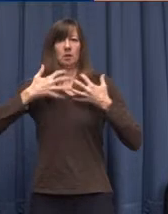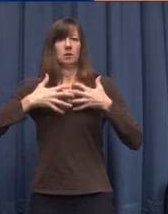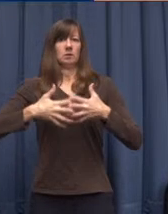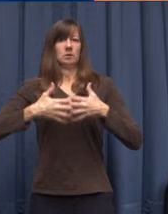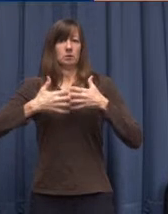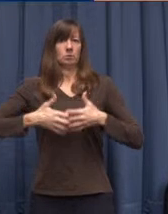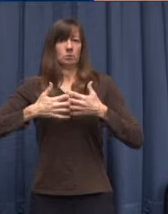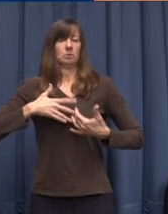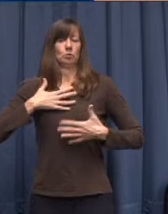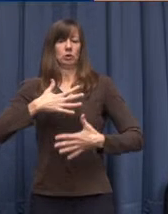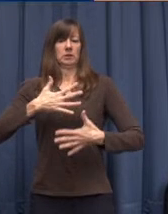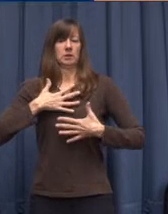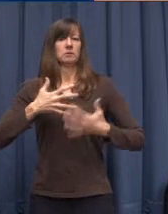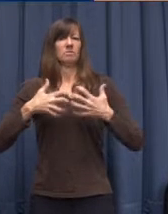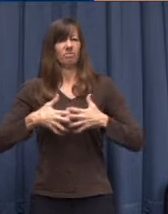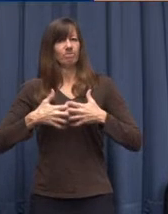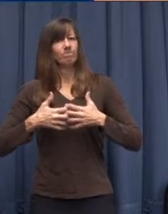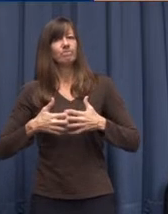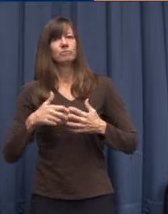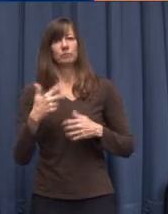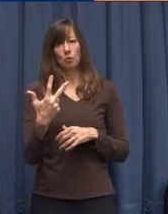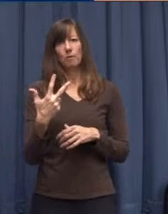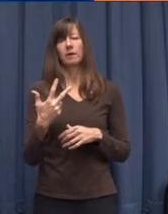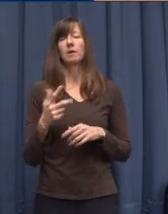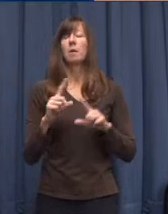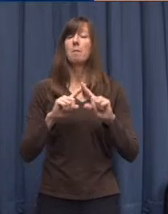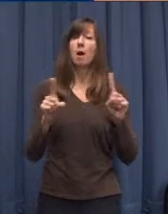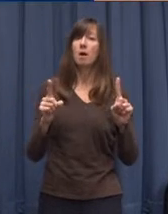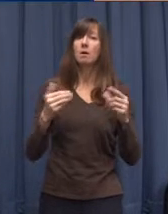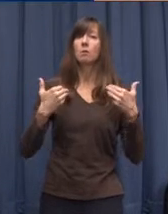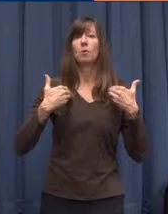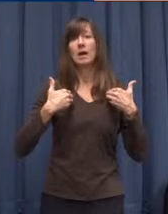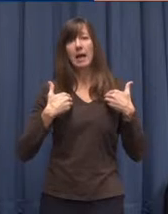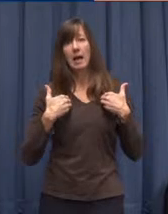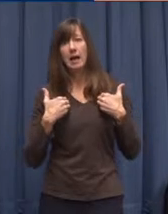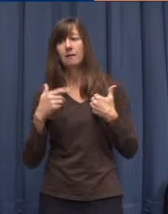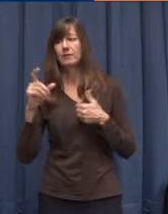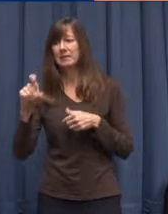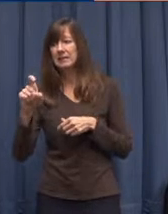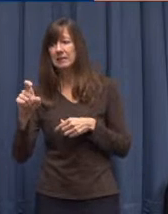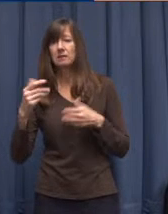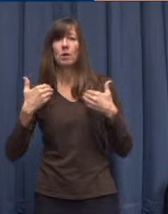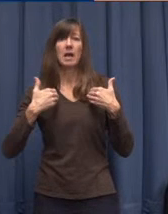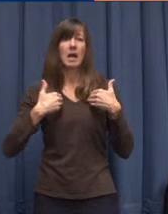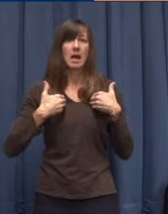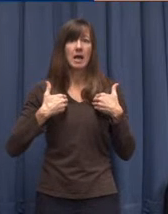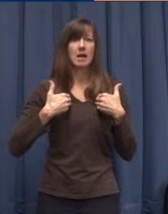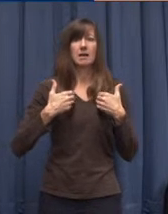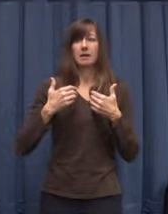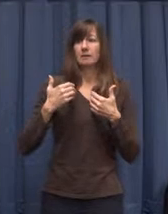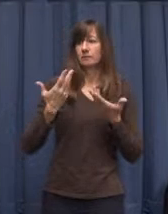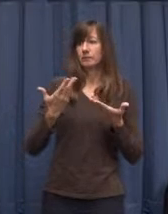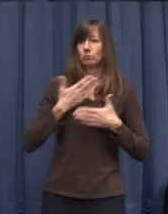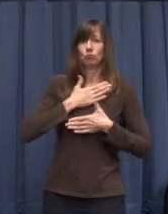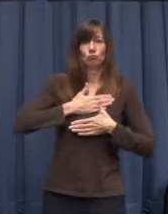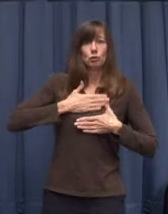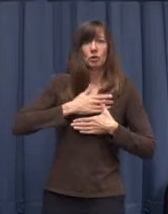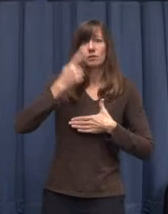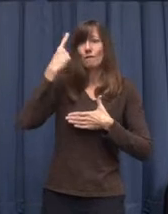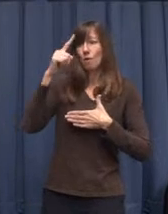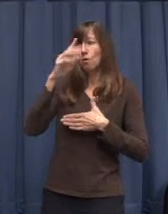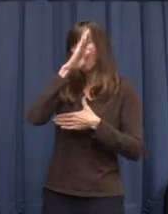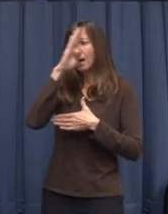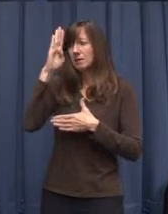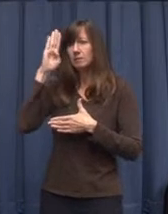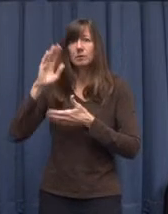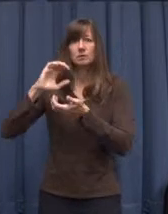need and appreciate the continued efforts of our hospitals and healthcare partners to maintain that capacity, and hopefully